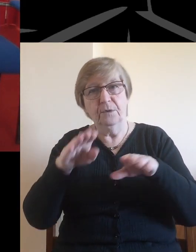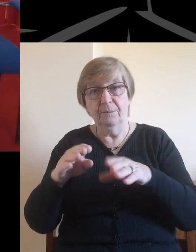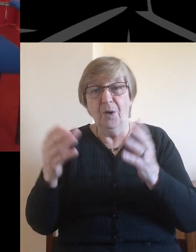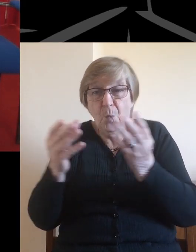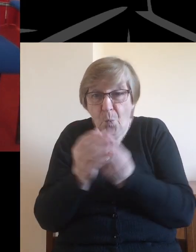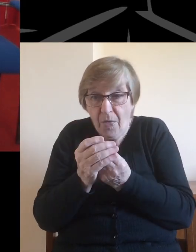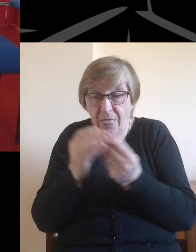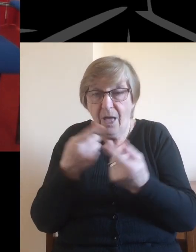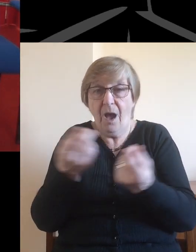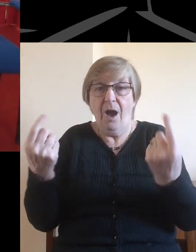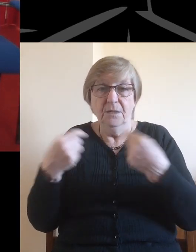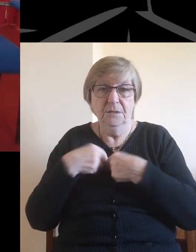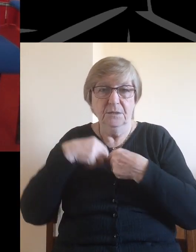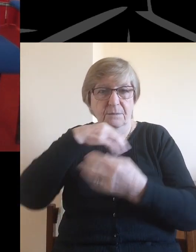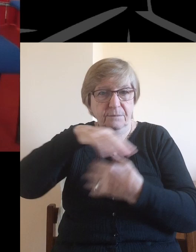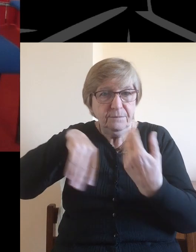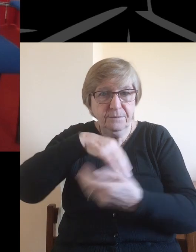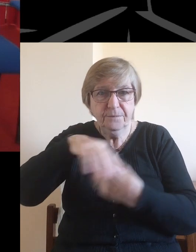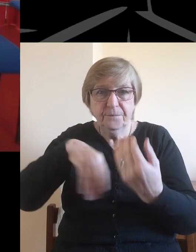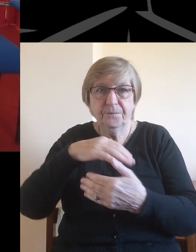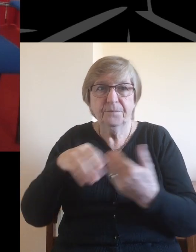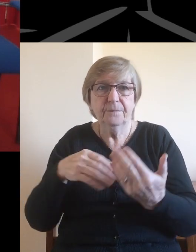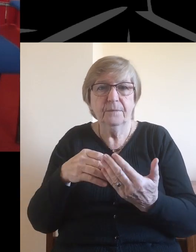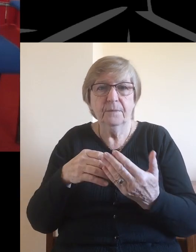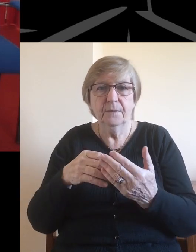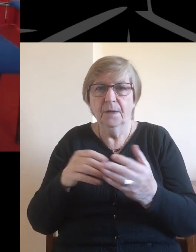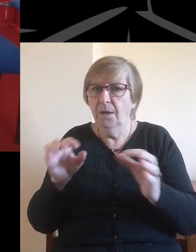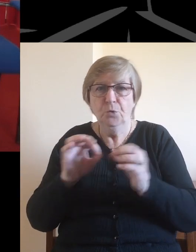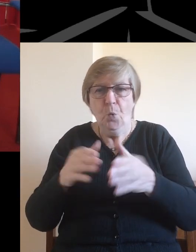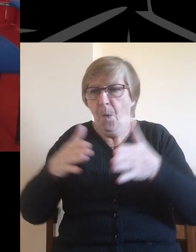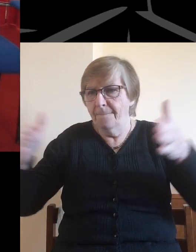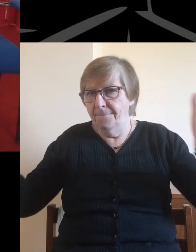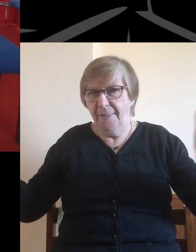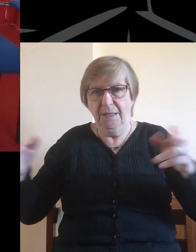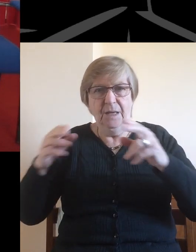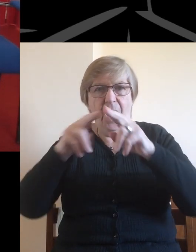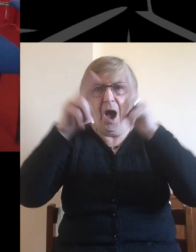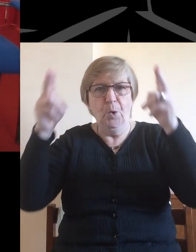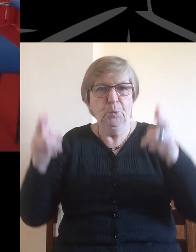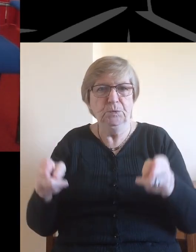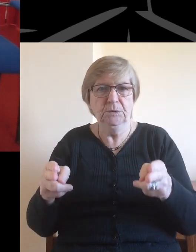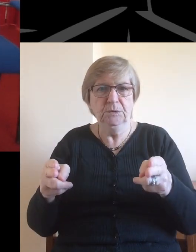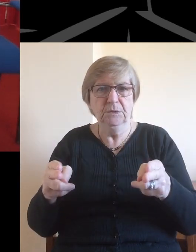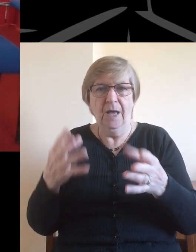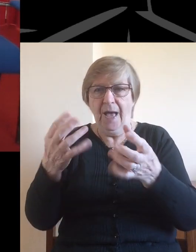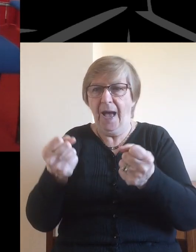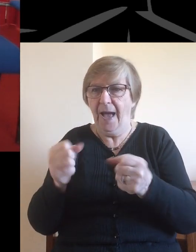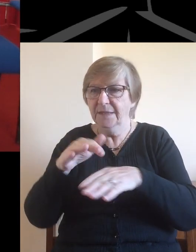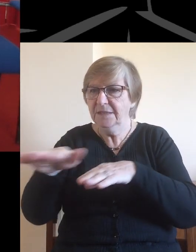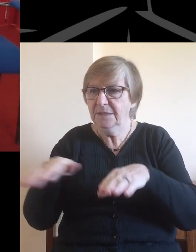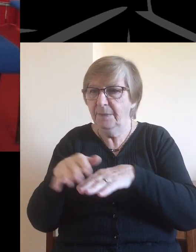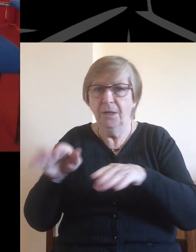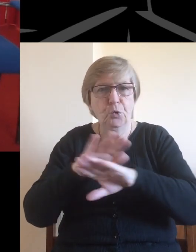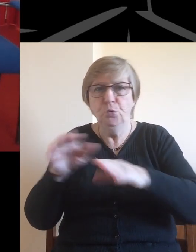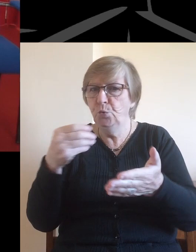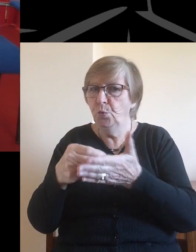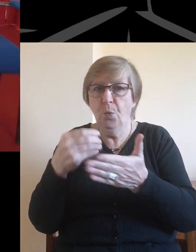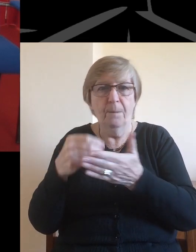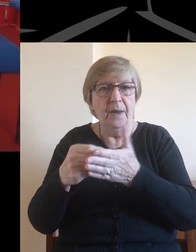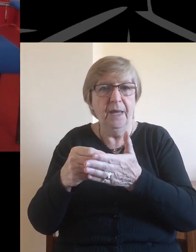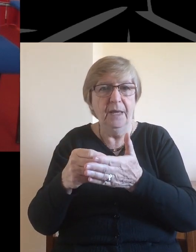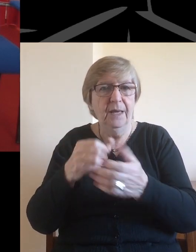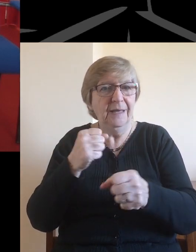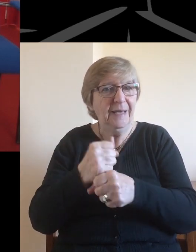but with us. And there was no large estate that gave him space, no financial capital